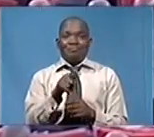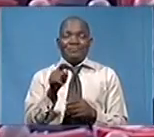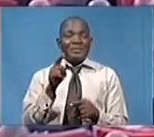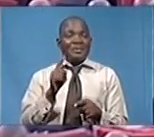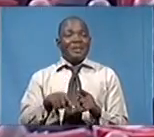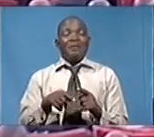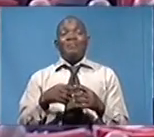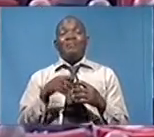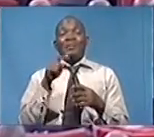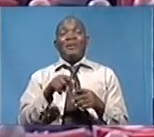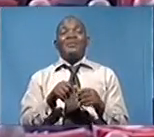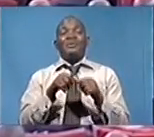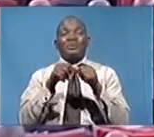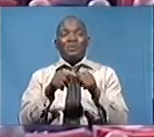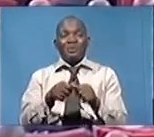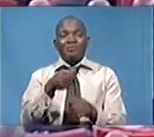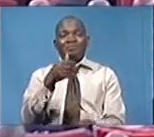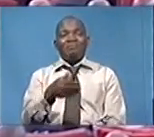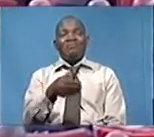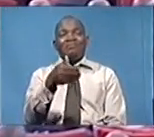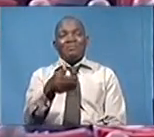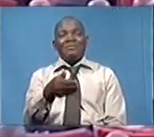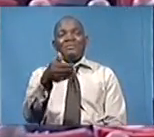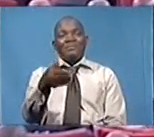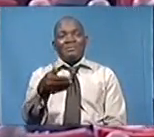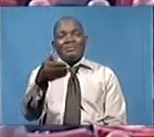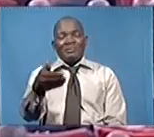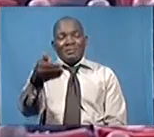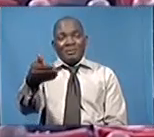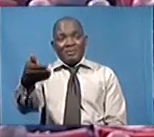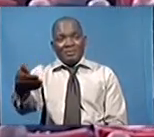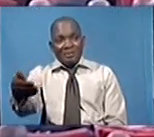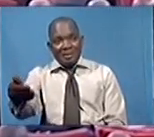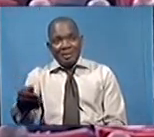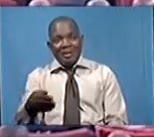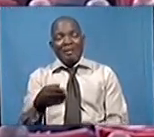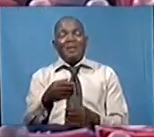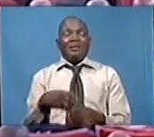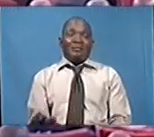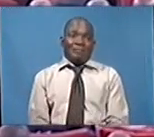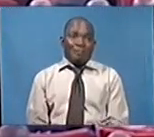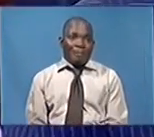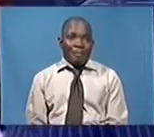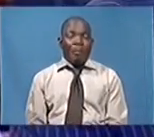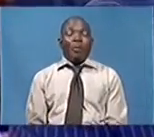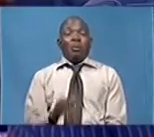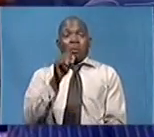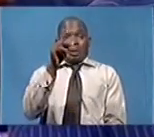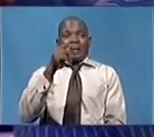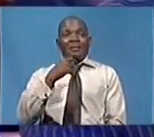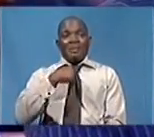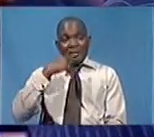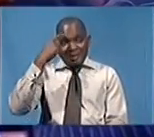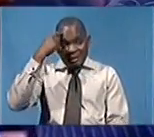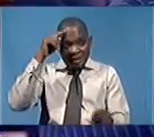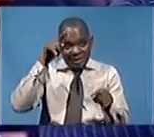You are supposed to continue with the further identification by way of fingers. Yes, my lord, I agree with you, but I was referring